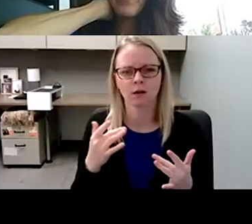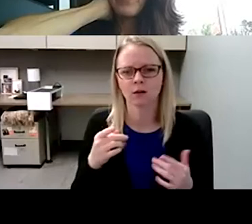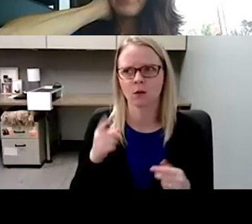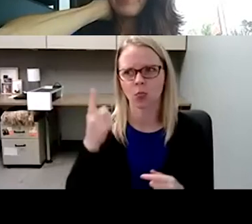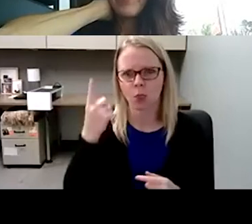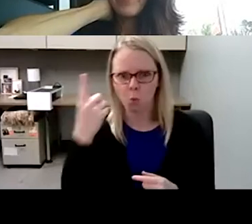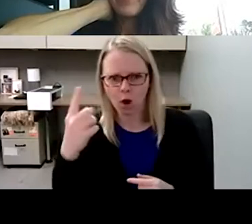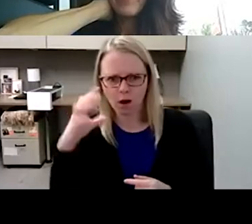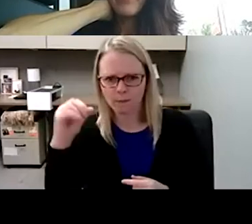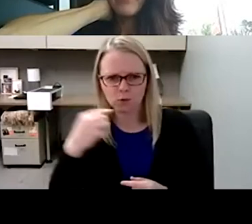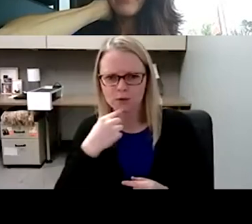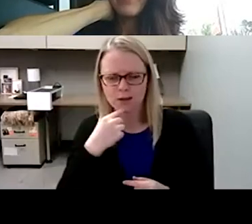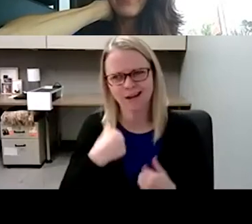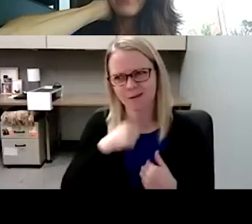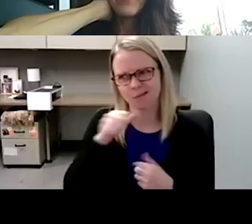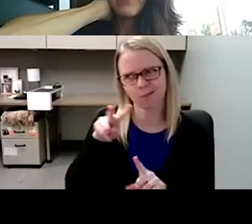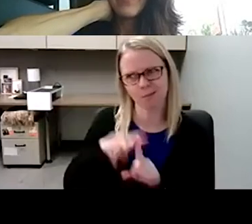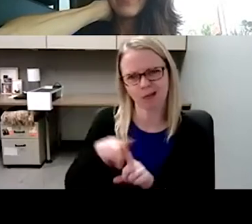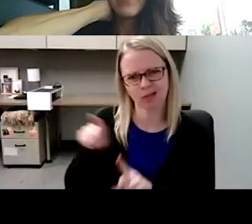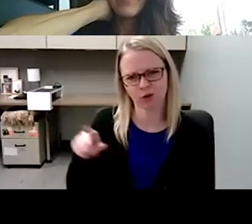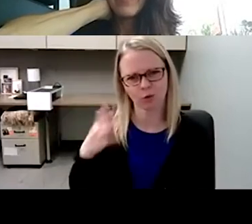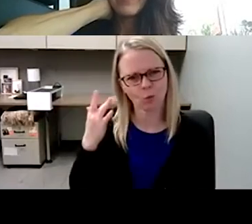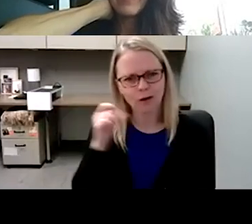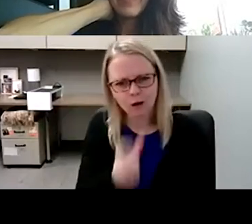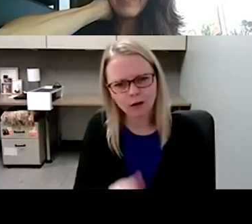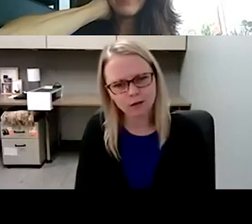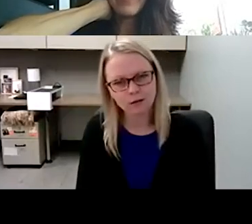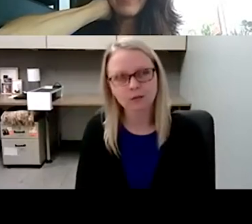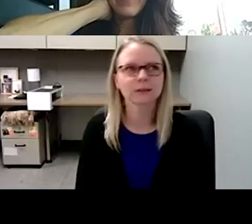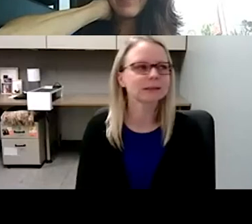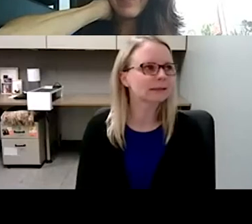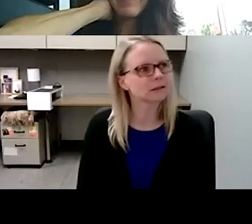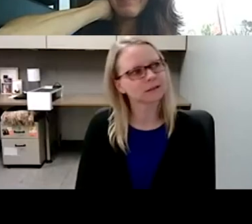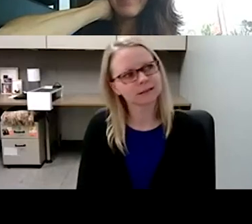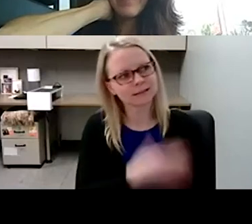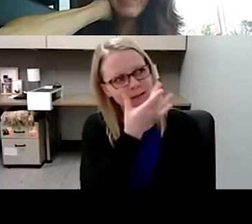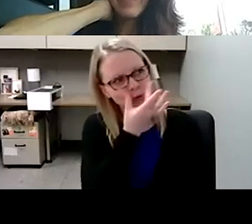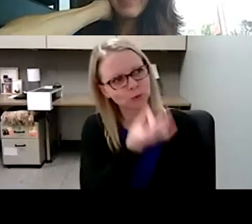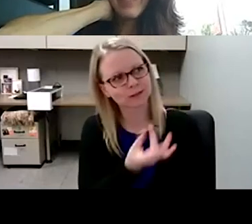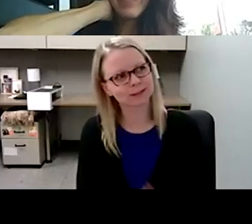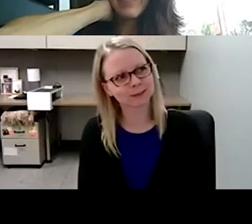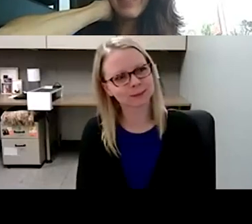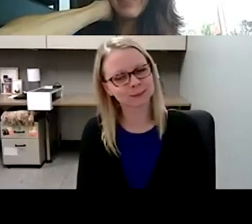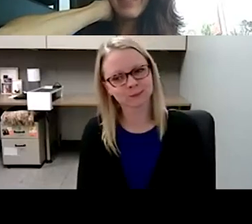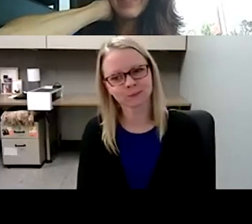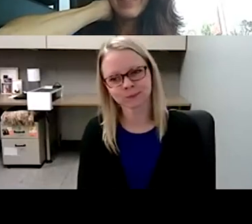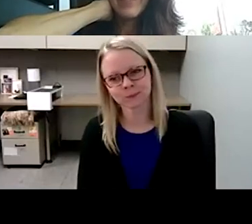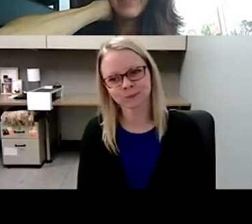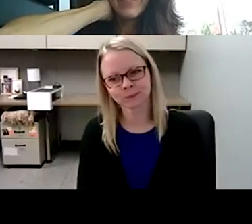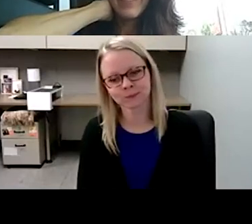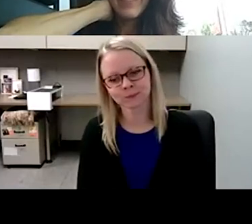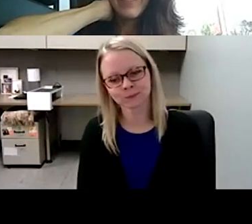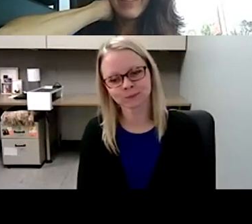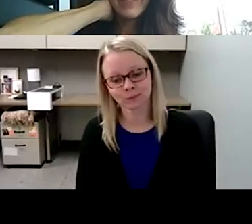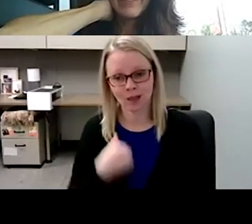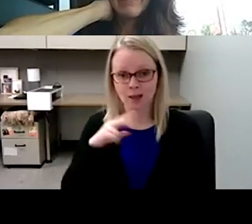apply there? It was actually it was an interesting choice. Number one, I applied for the big